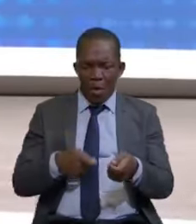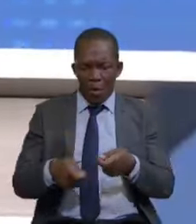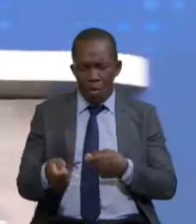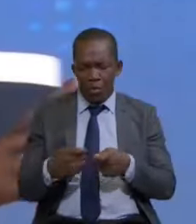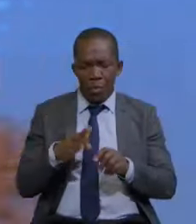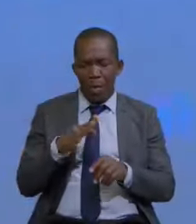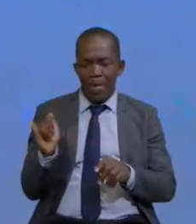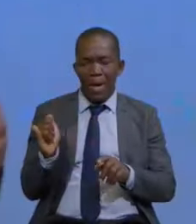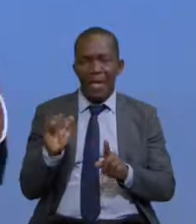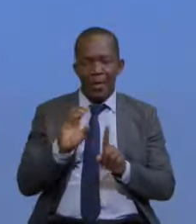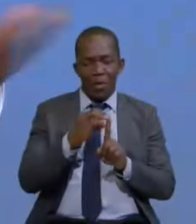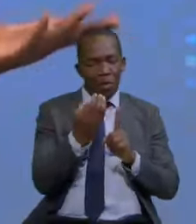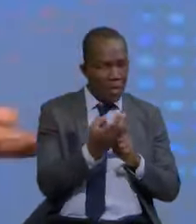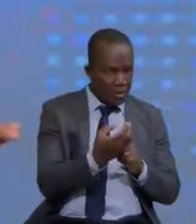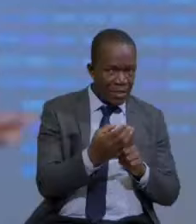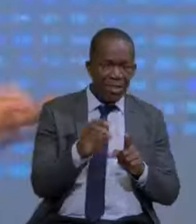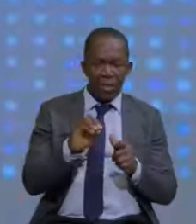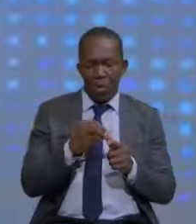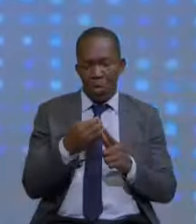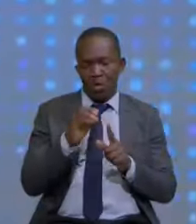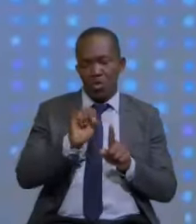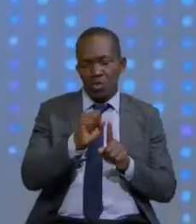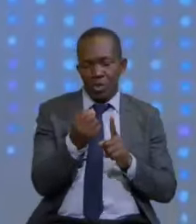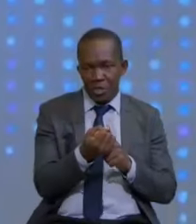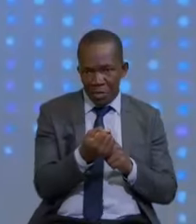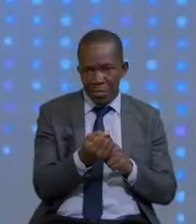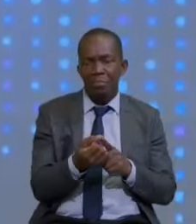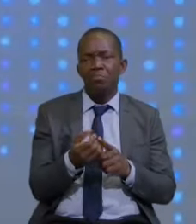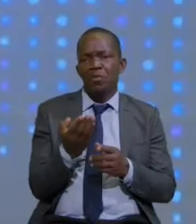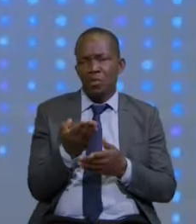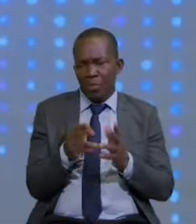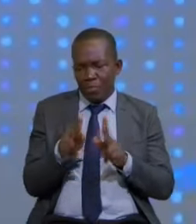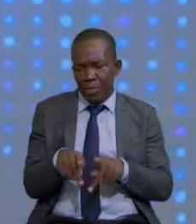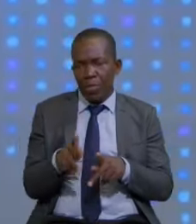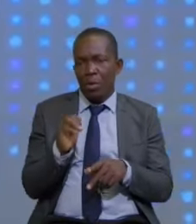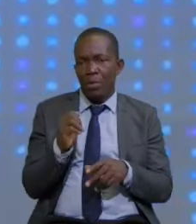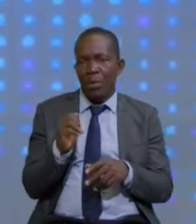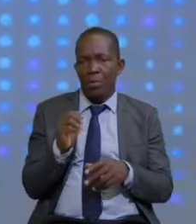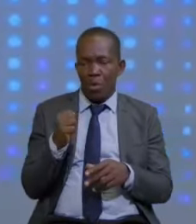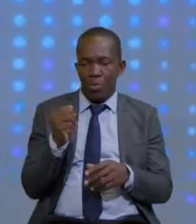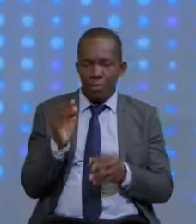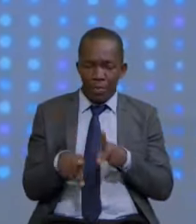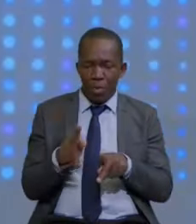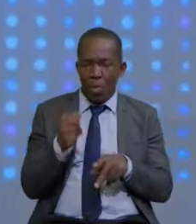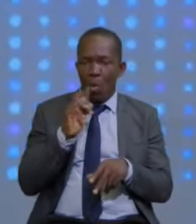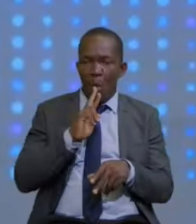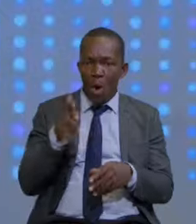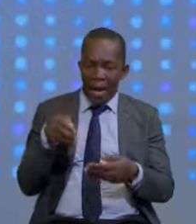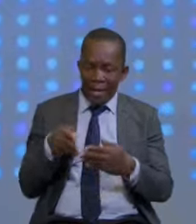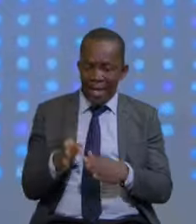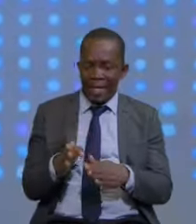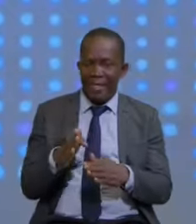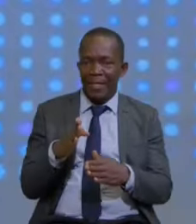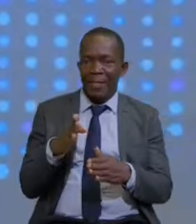gathered, by the, guided by the Spirit of God, they are the children of God. But as